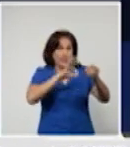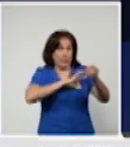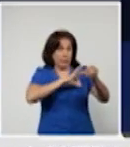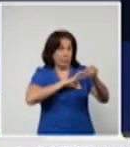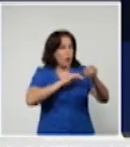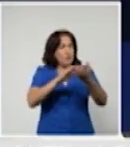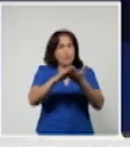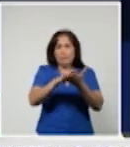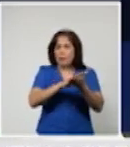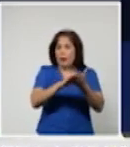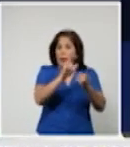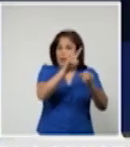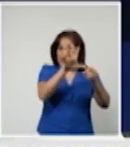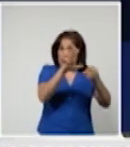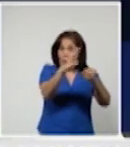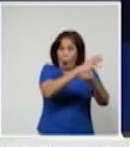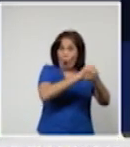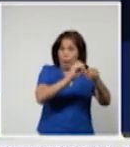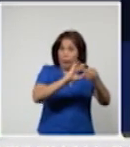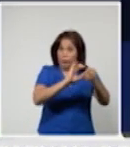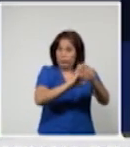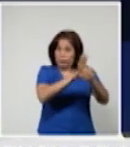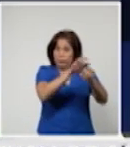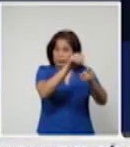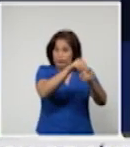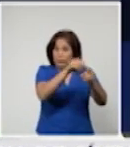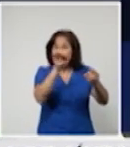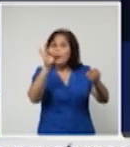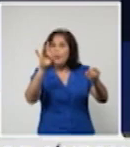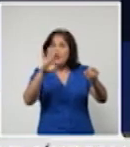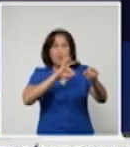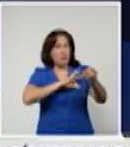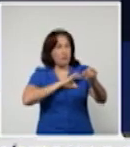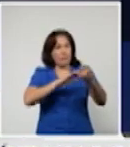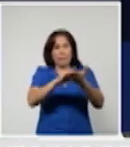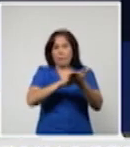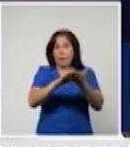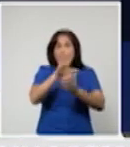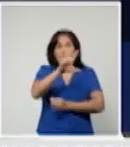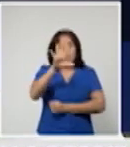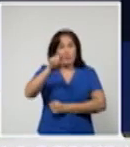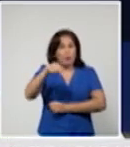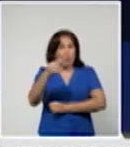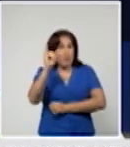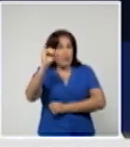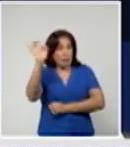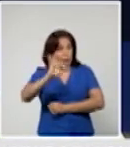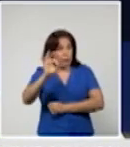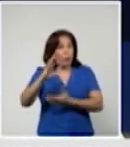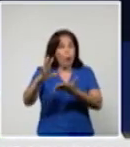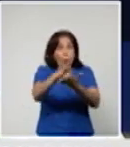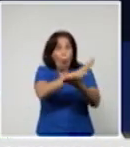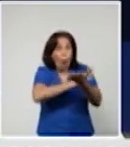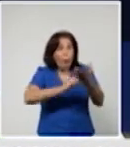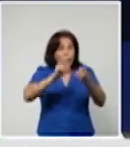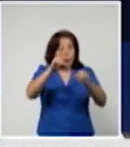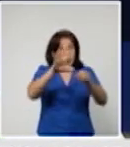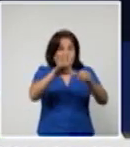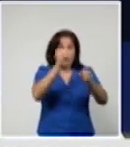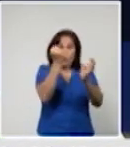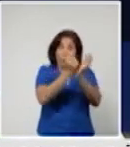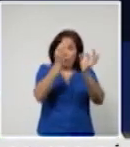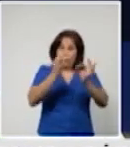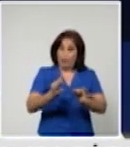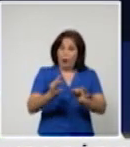63.1%. The absence of symptoms makes the virus extremely dangerous, and among other things, like being